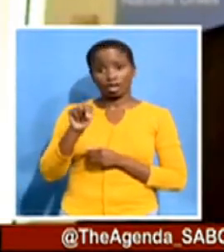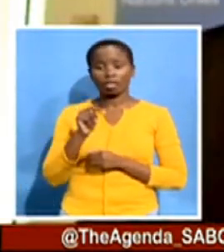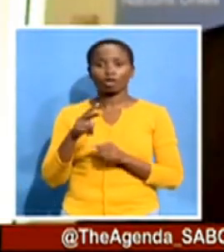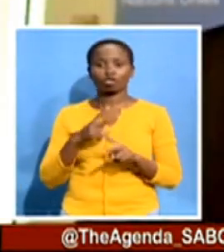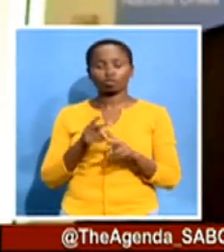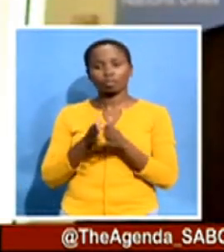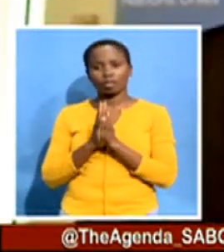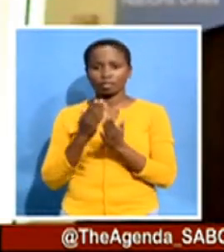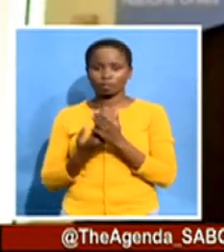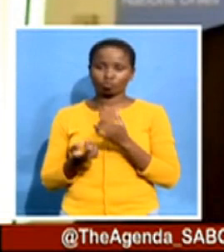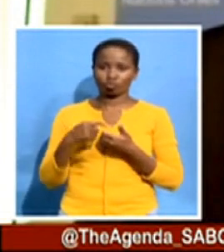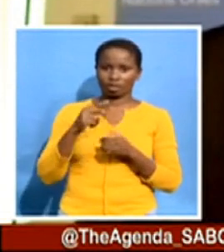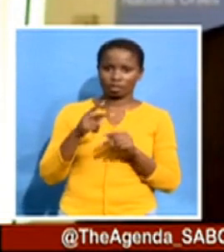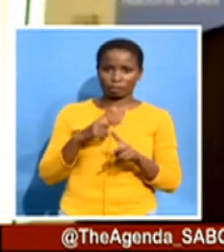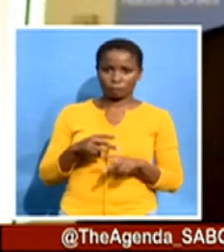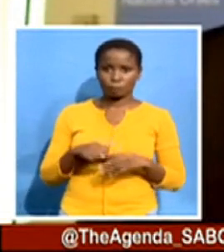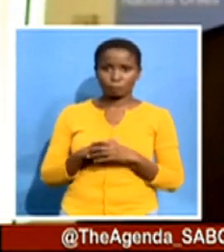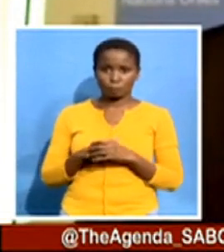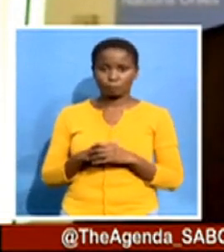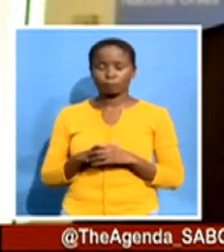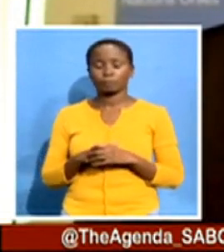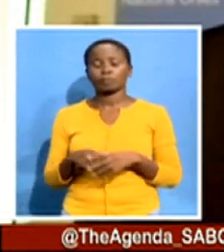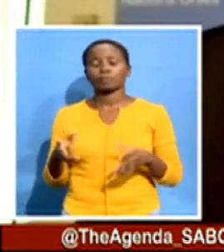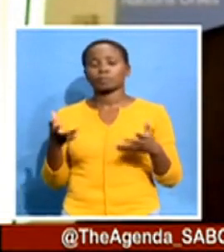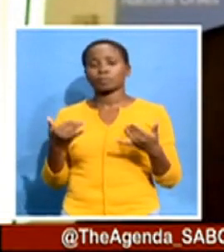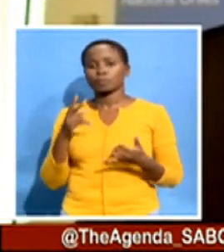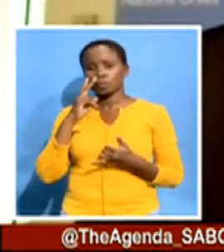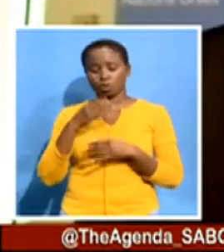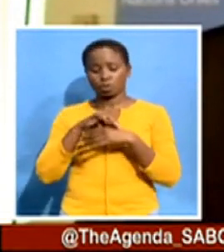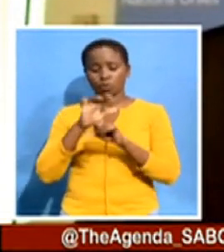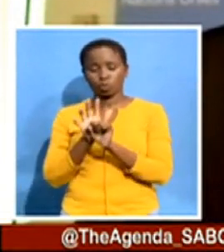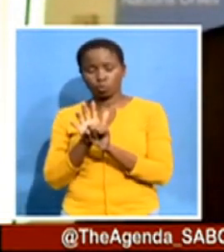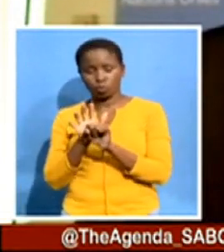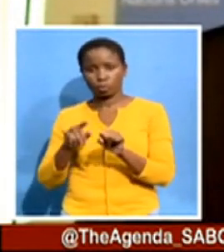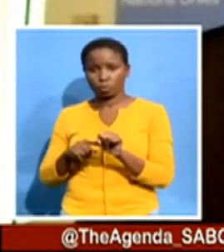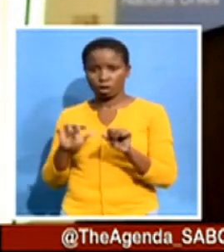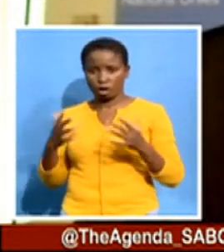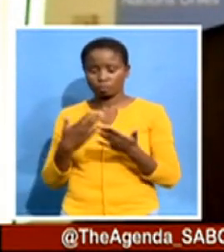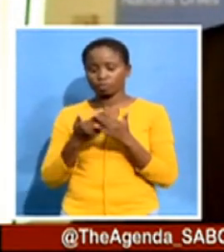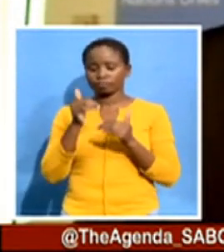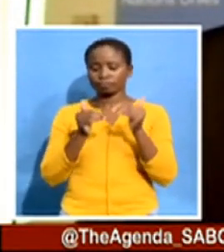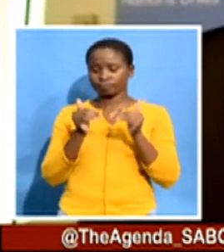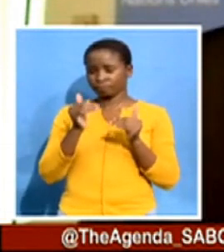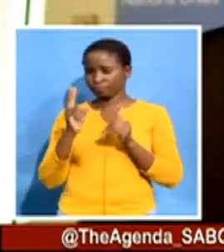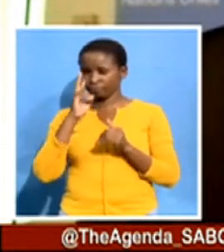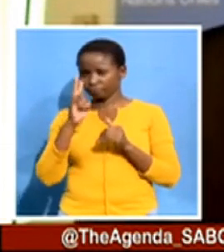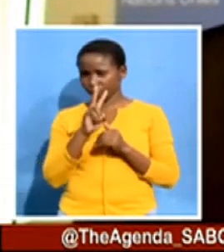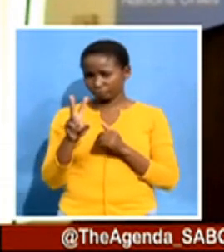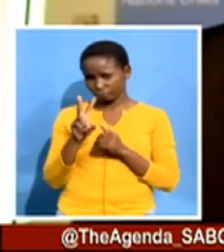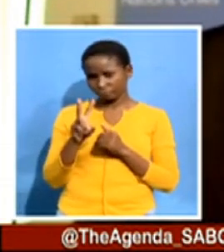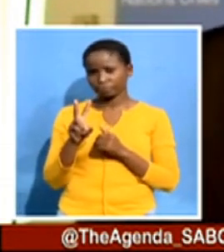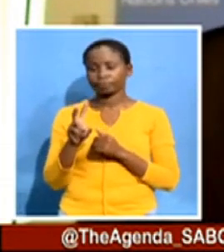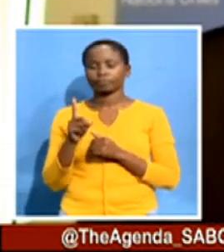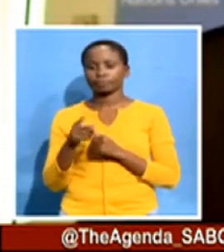one hand, facilitating the resumption of travel,